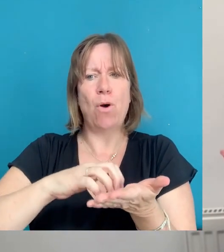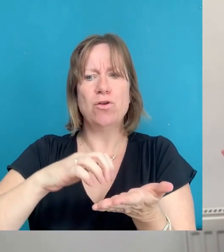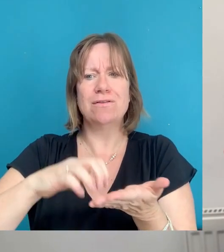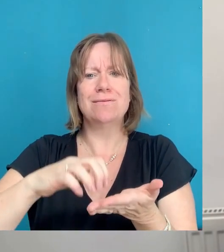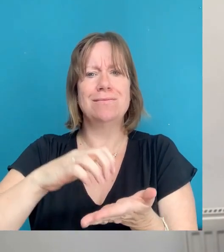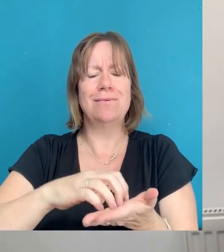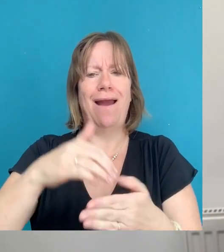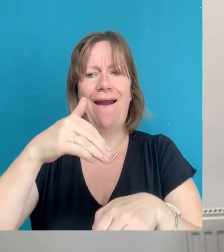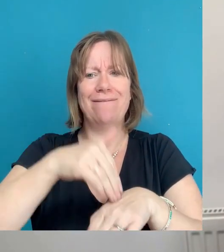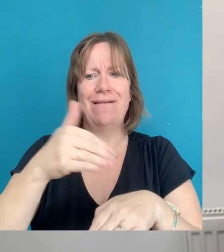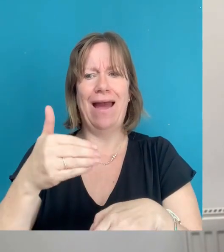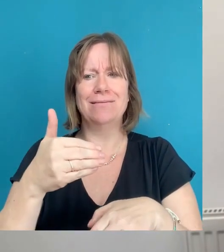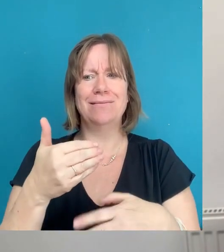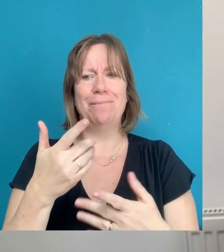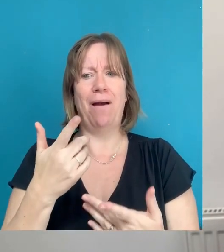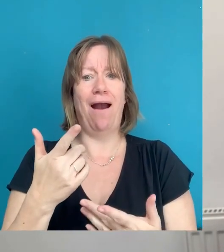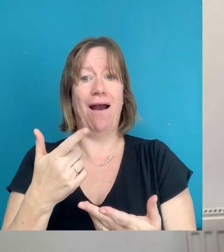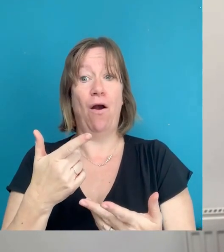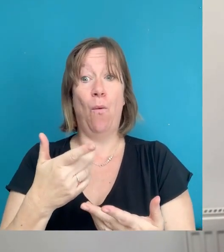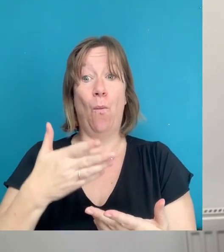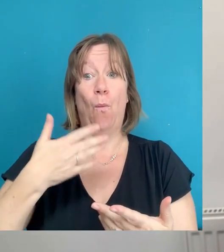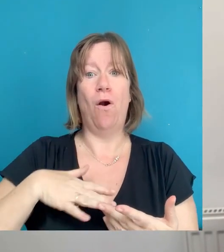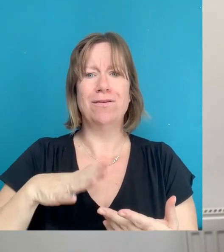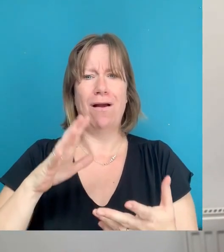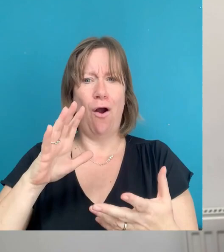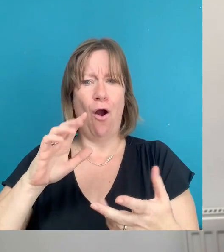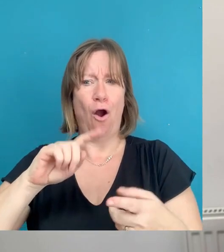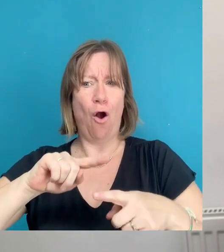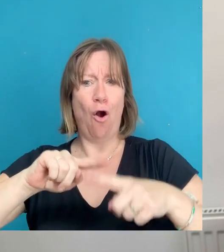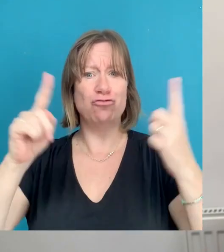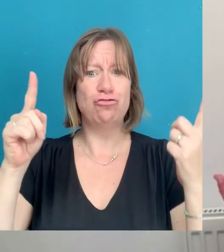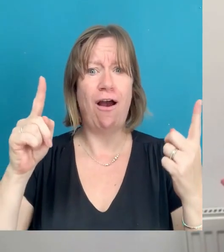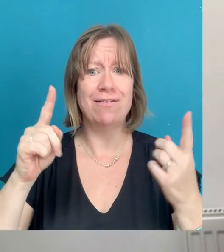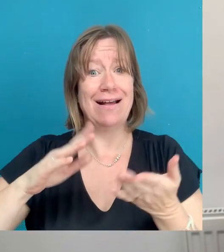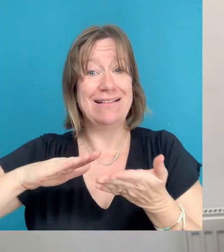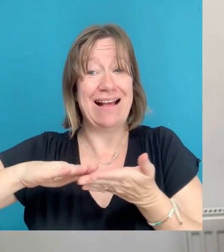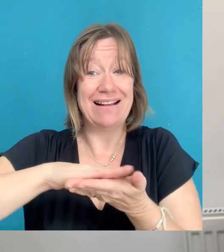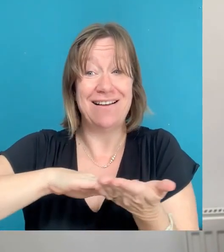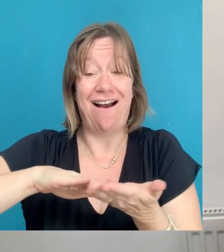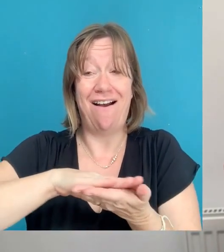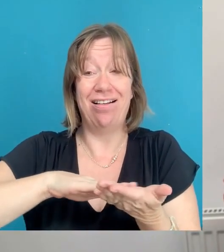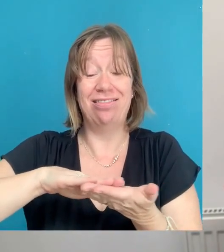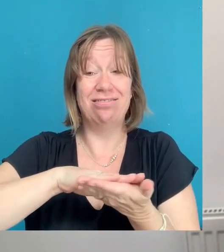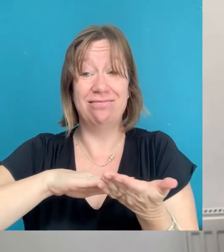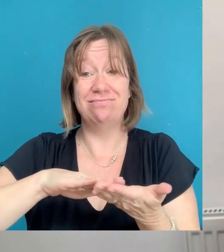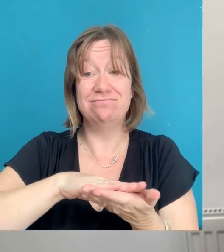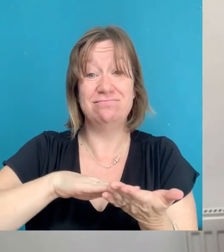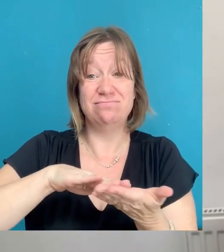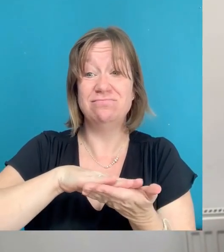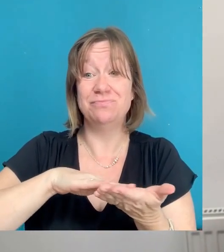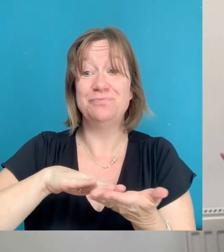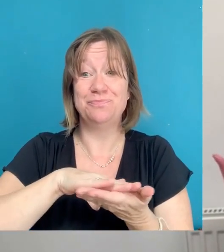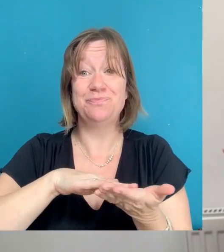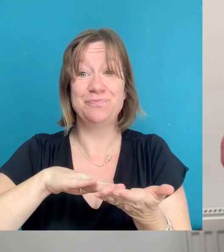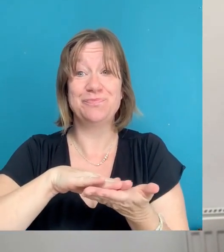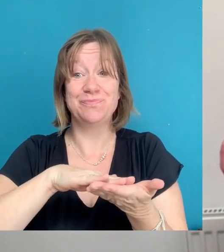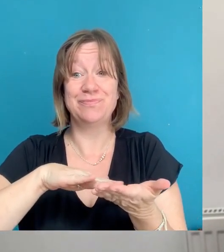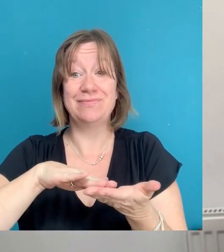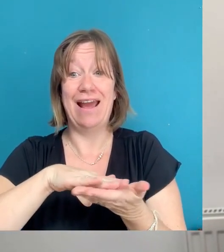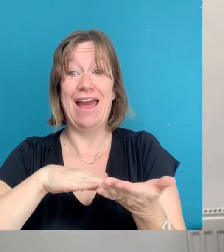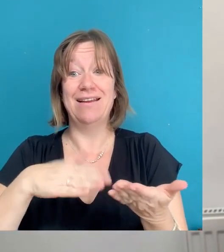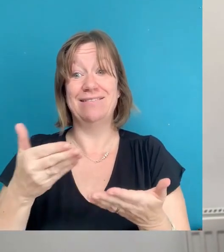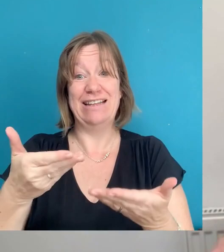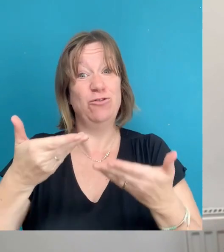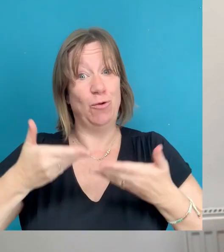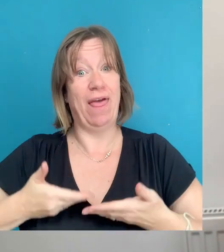the embossed effect, but it does give you really vibrant colours. So if you're looking for high contrast as opposed to tactility,